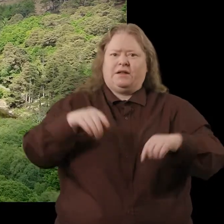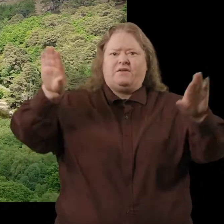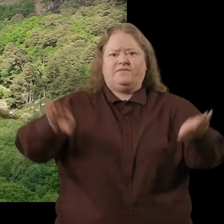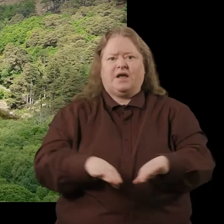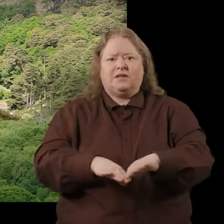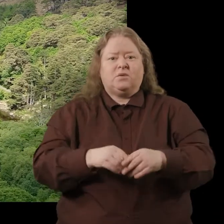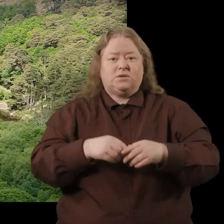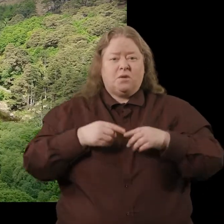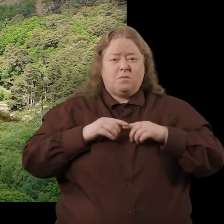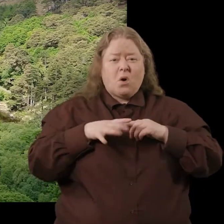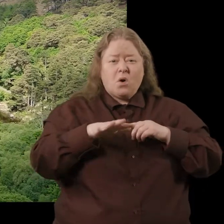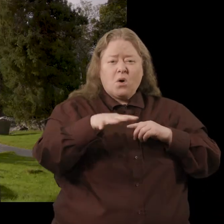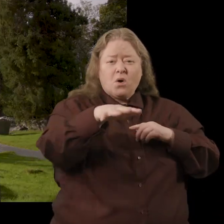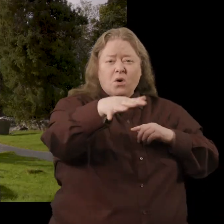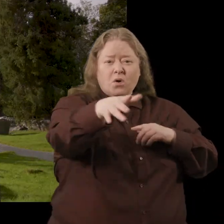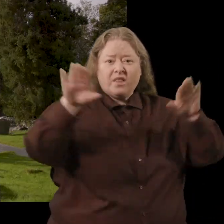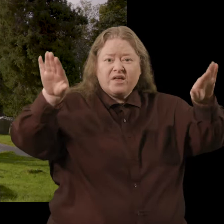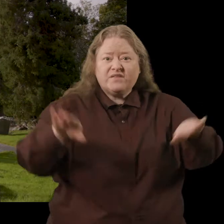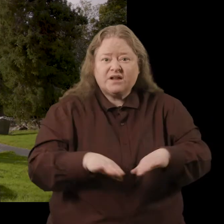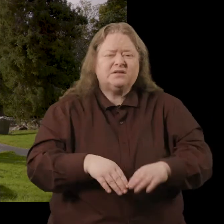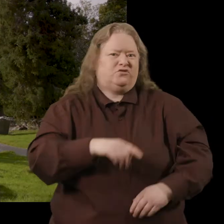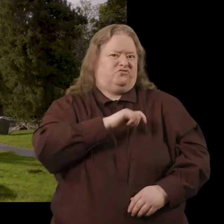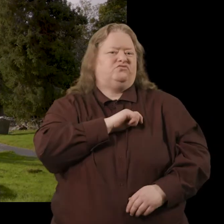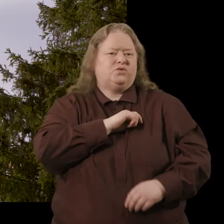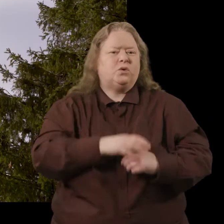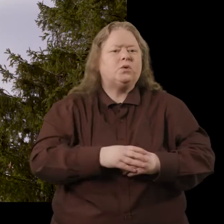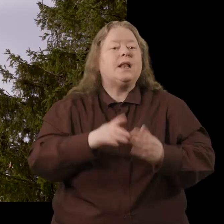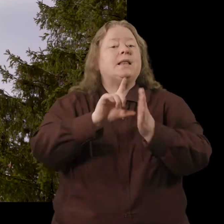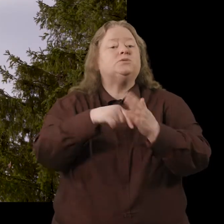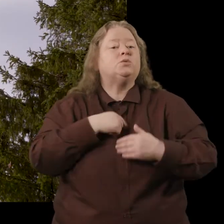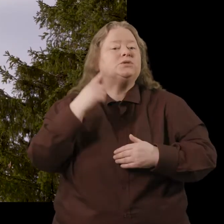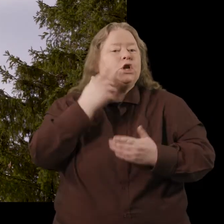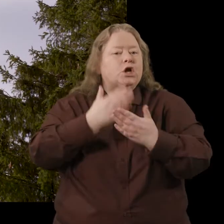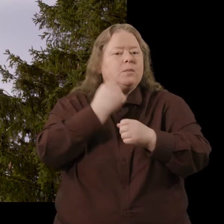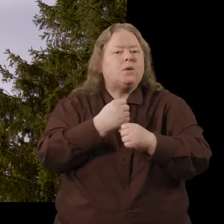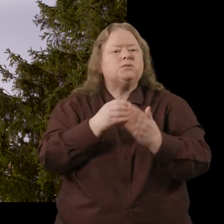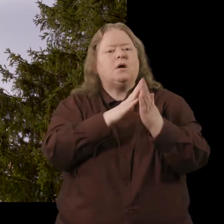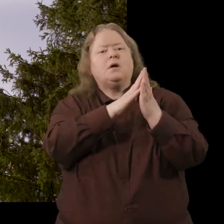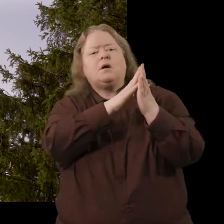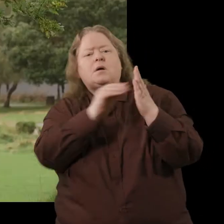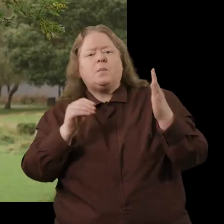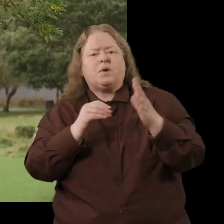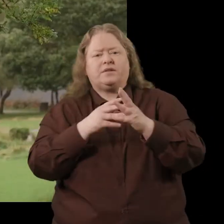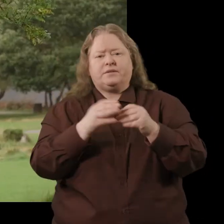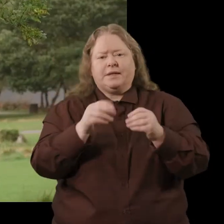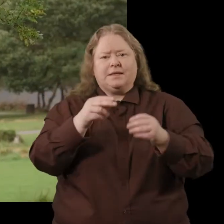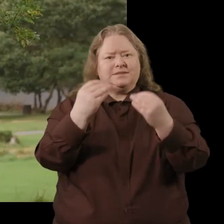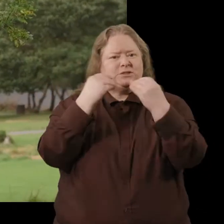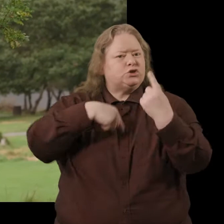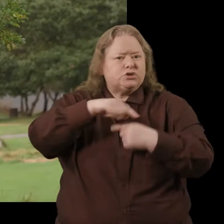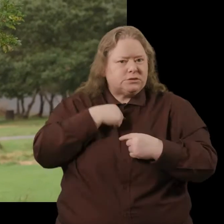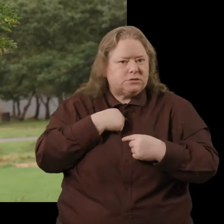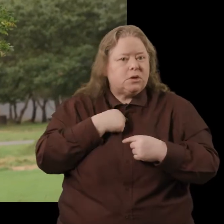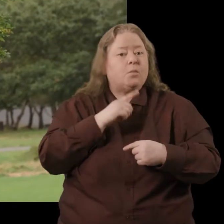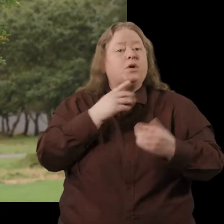the valley. Yeah. True, Yeah. yeah. So later we're going to learn about what making a replica object can teach us. But now we're going to